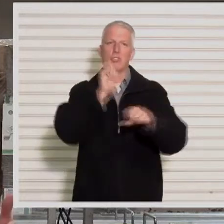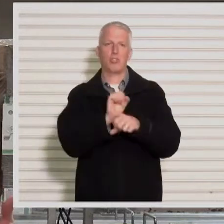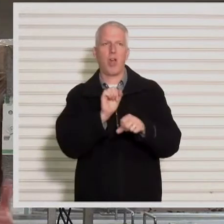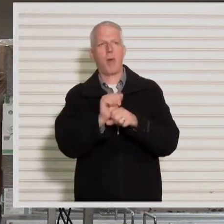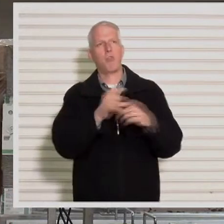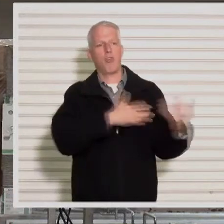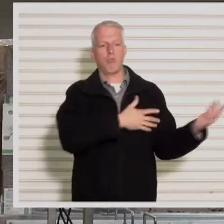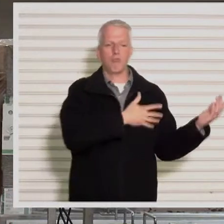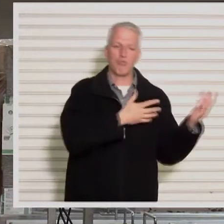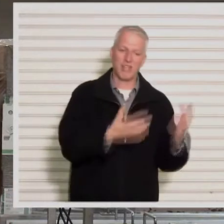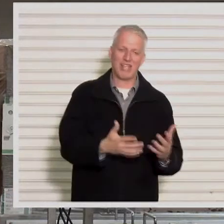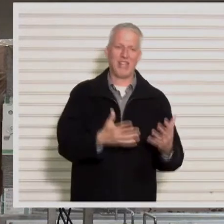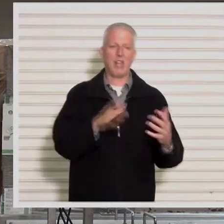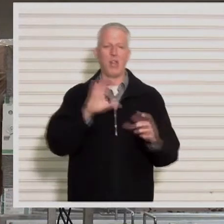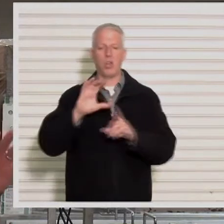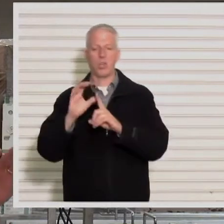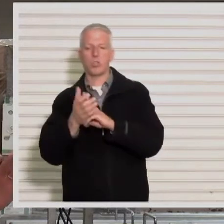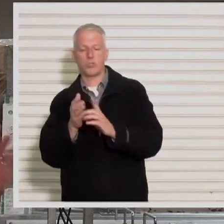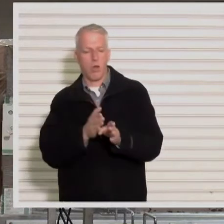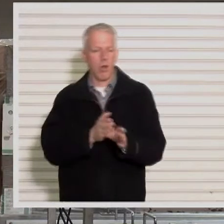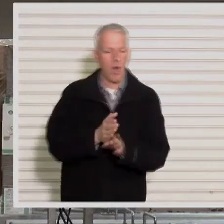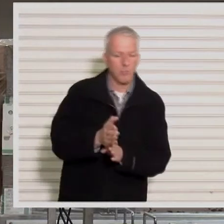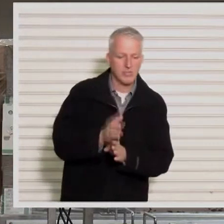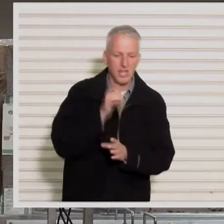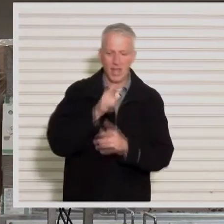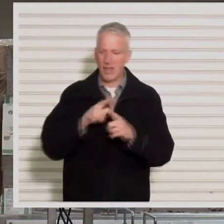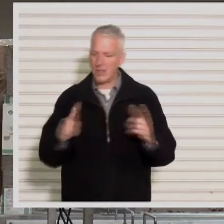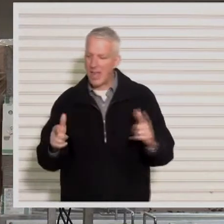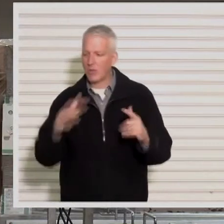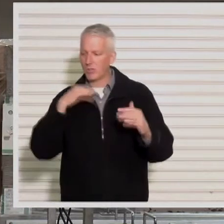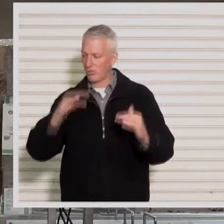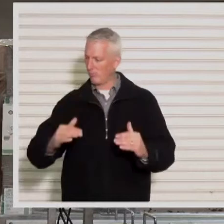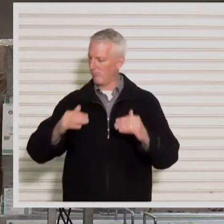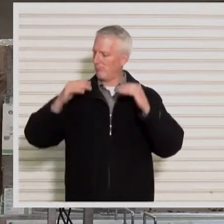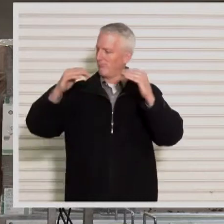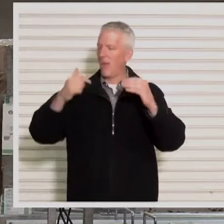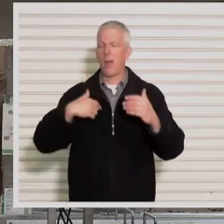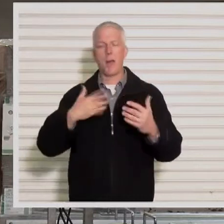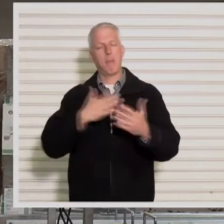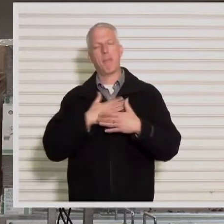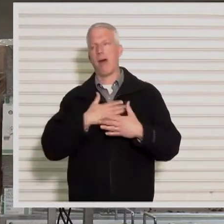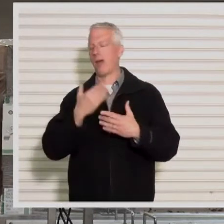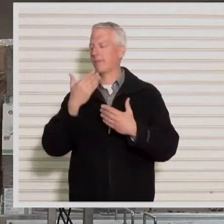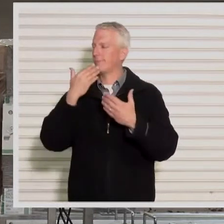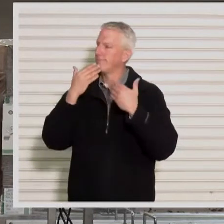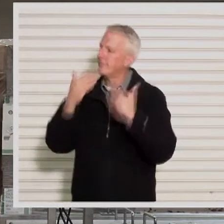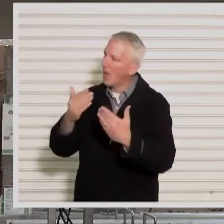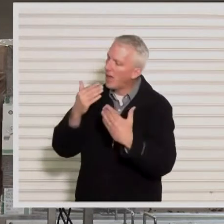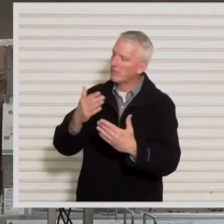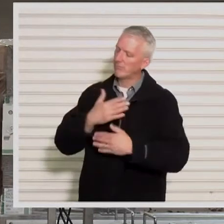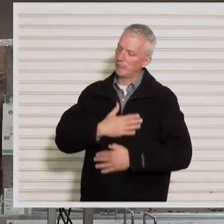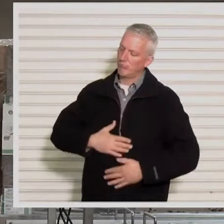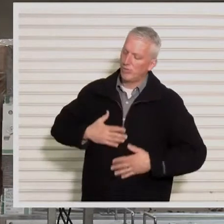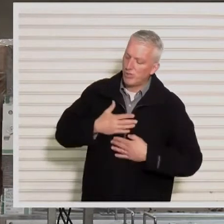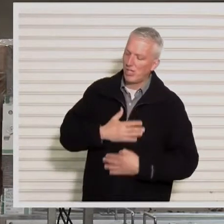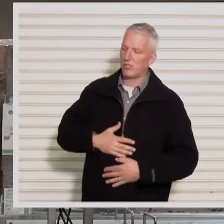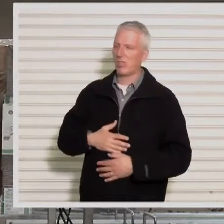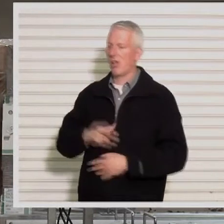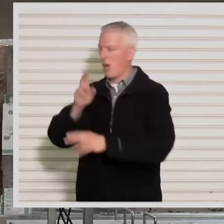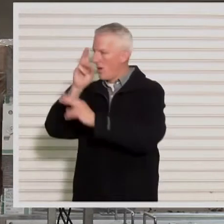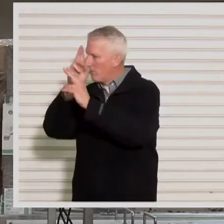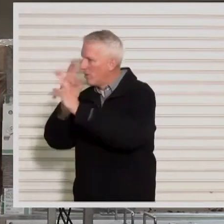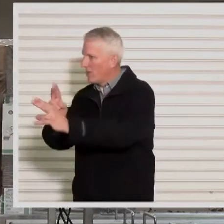in language, cultural competency to a whole nother level. My gratitude, my admiration, my appreciation.